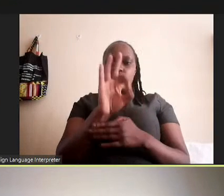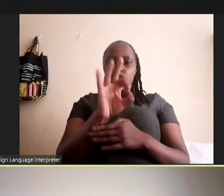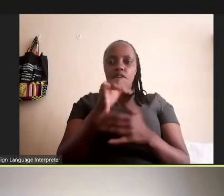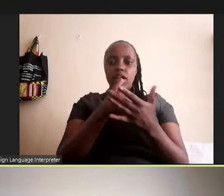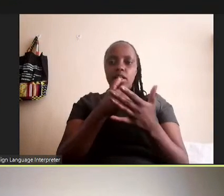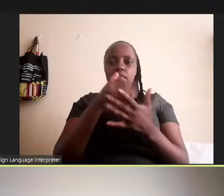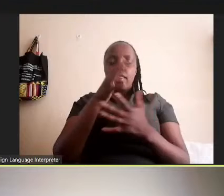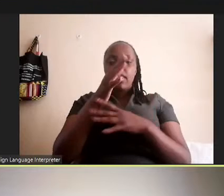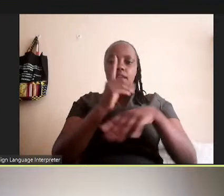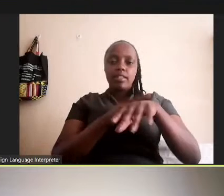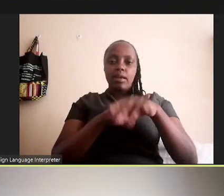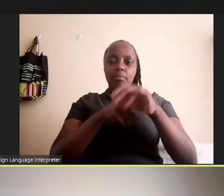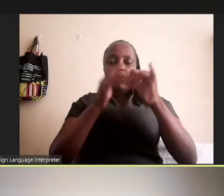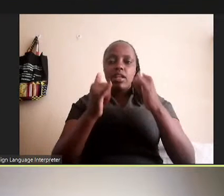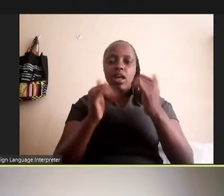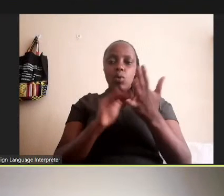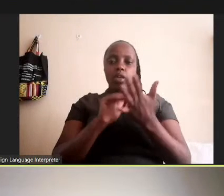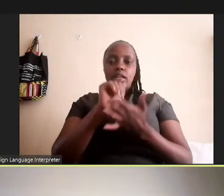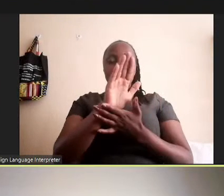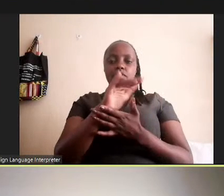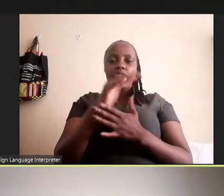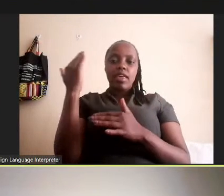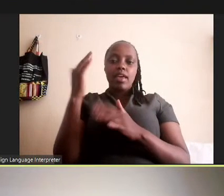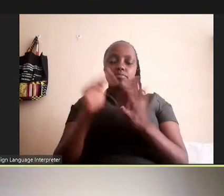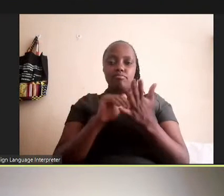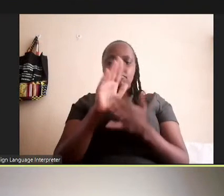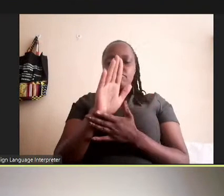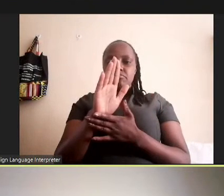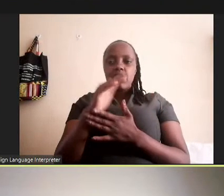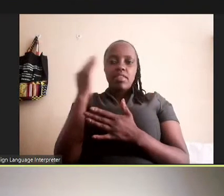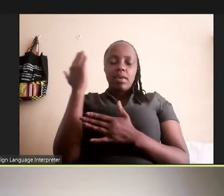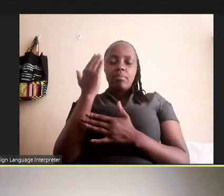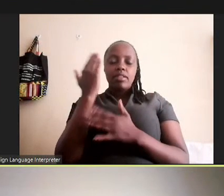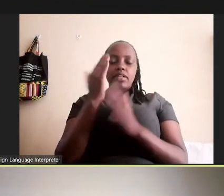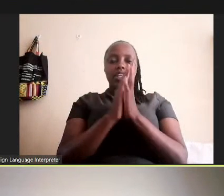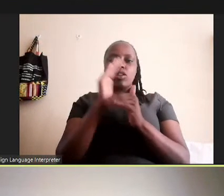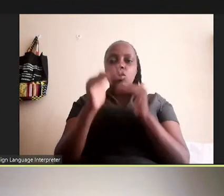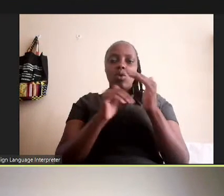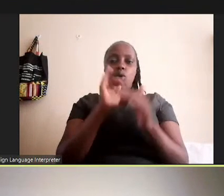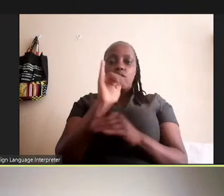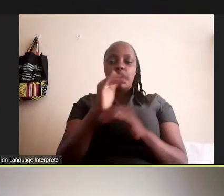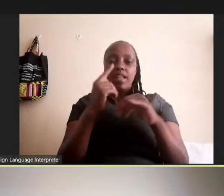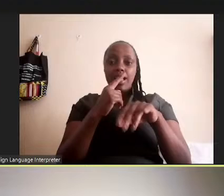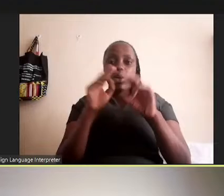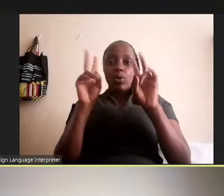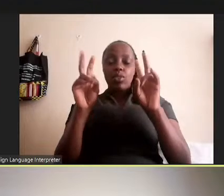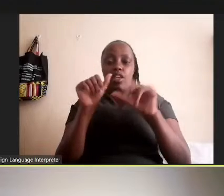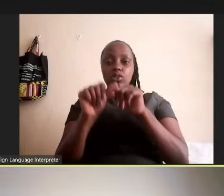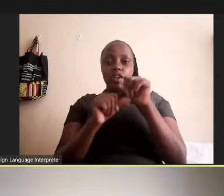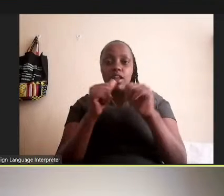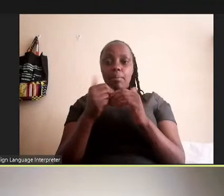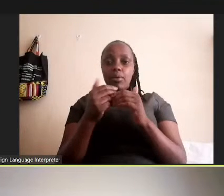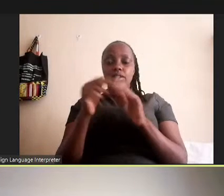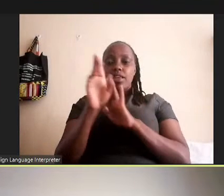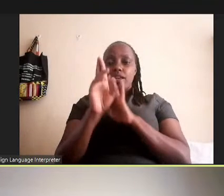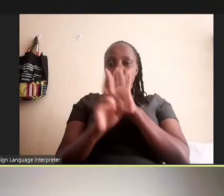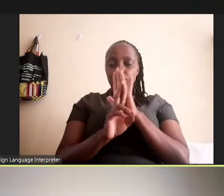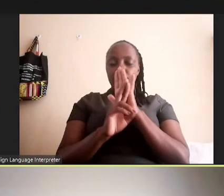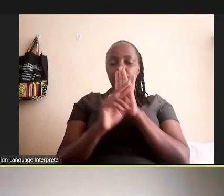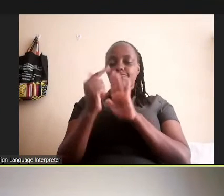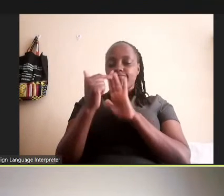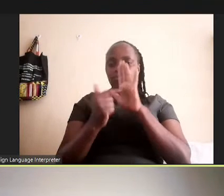now sending out the presentations and all of that. Now, in terms of the instructions to what we are